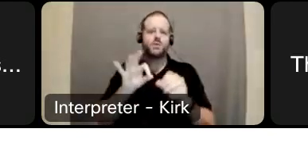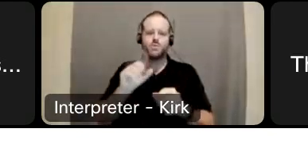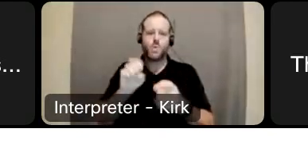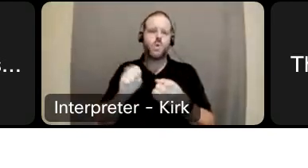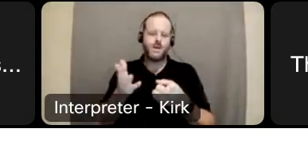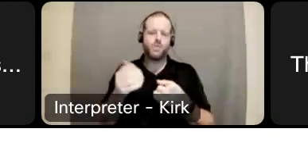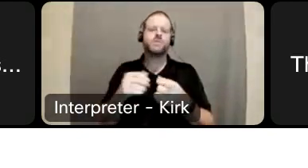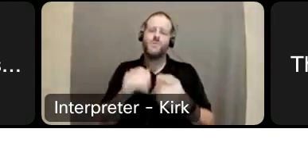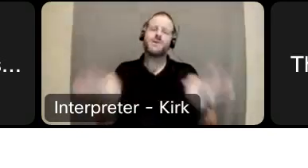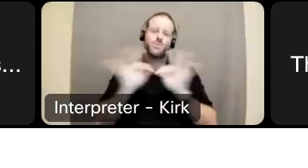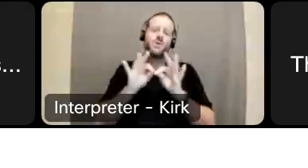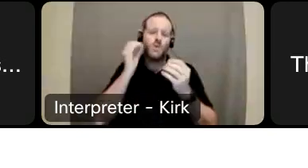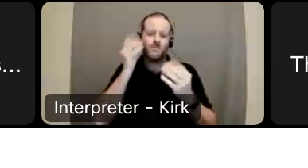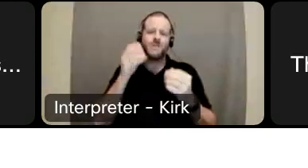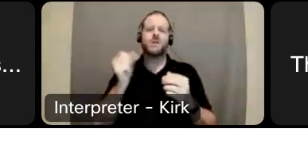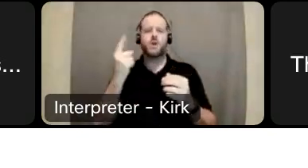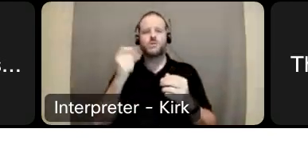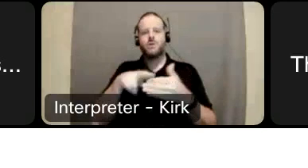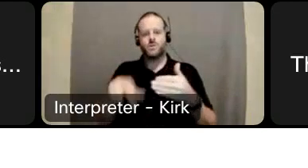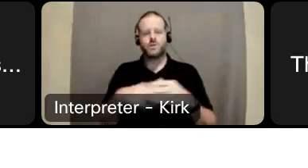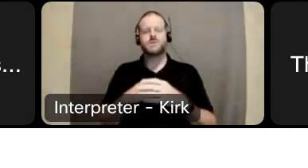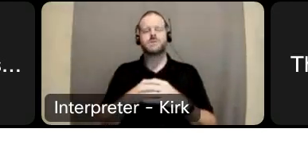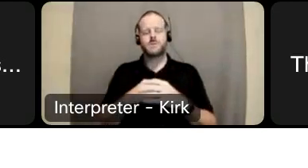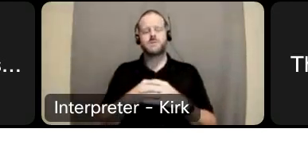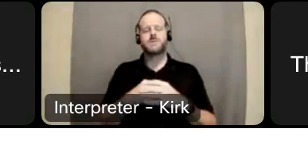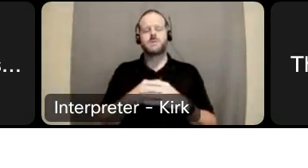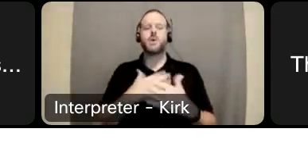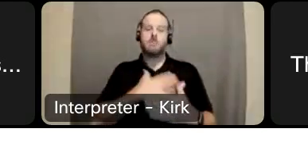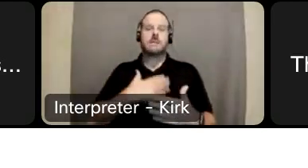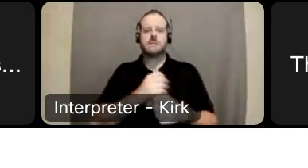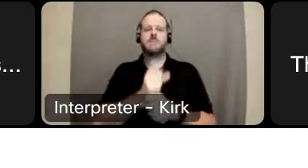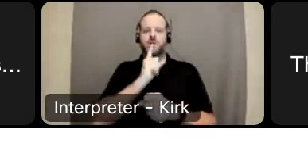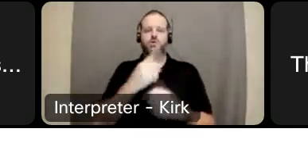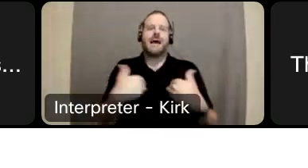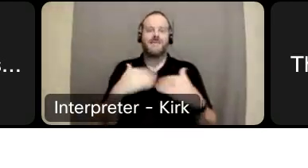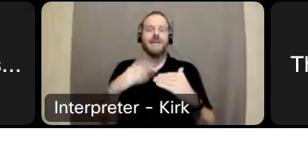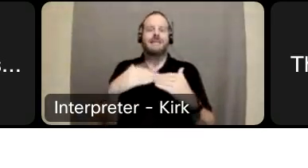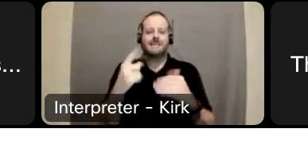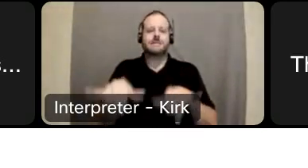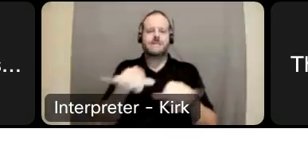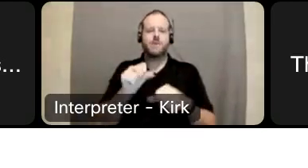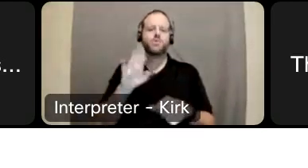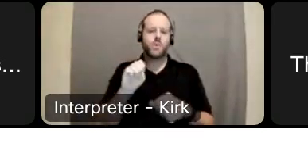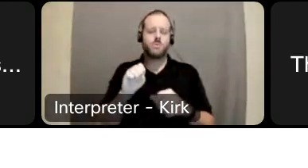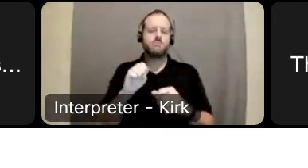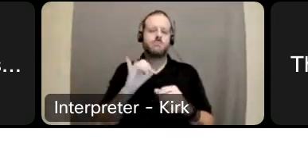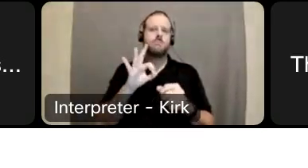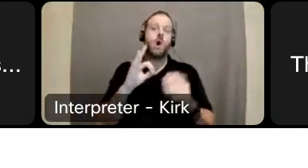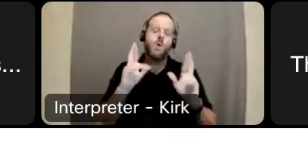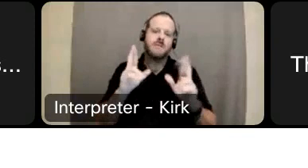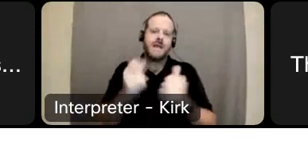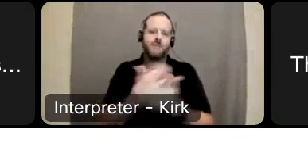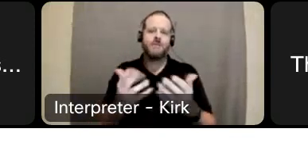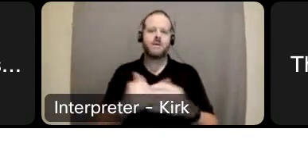is critical information in understanding those results. So please make sure you at least have the standard score, if not everything.